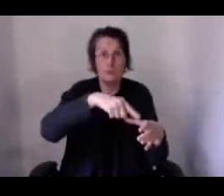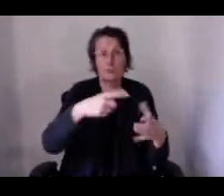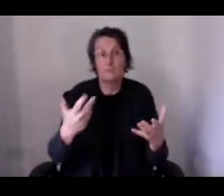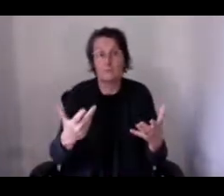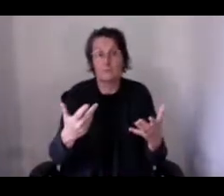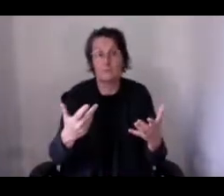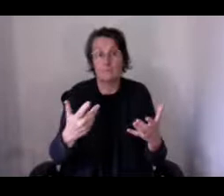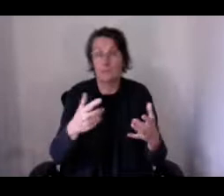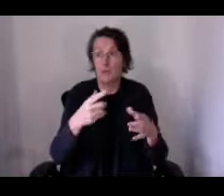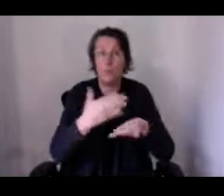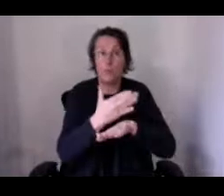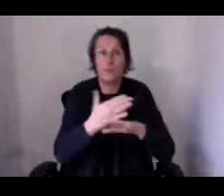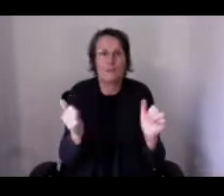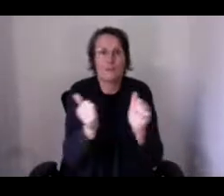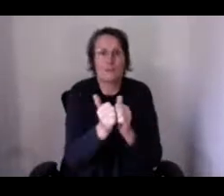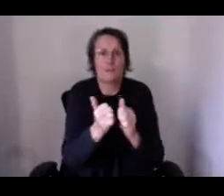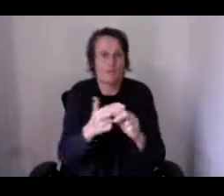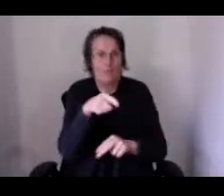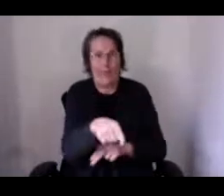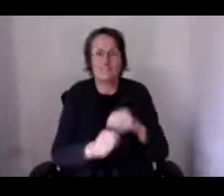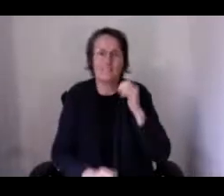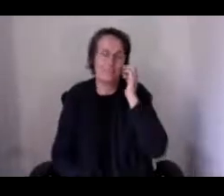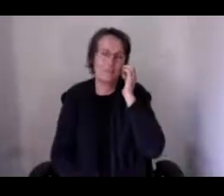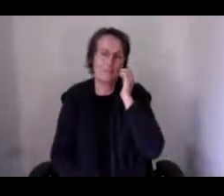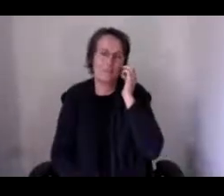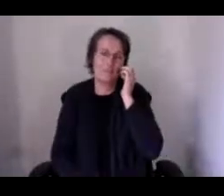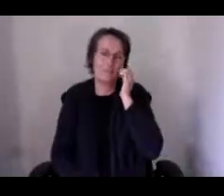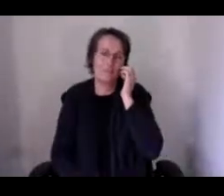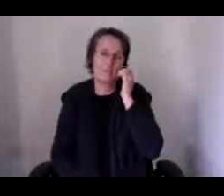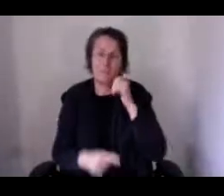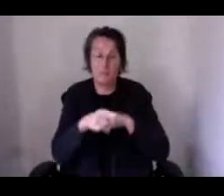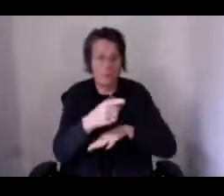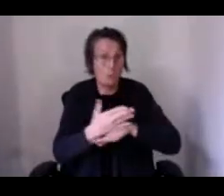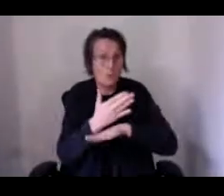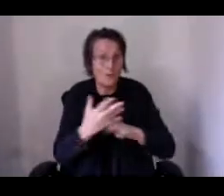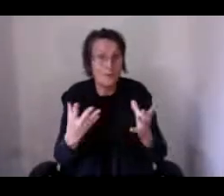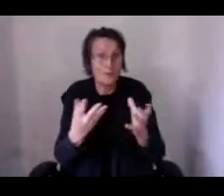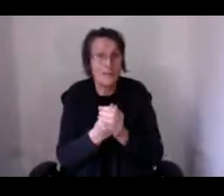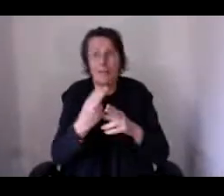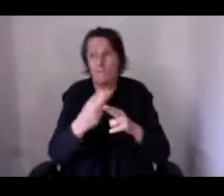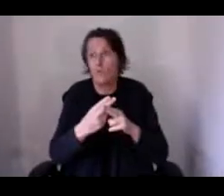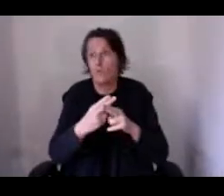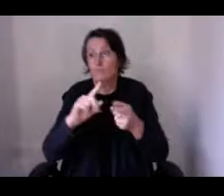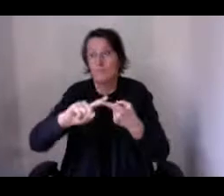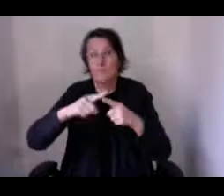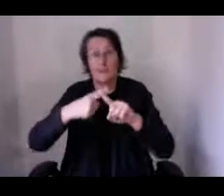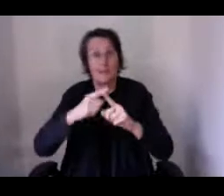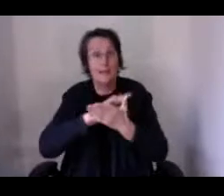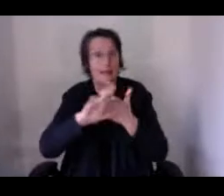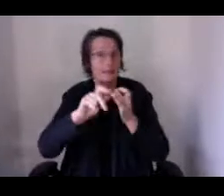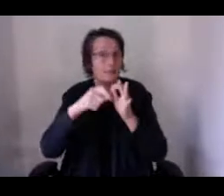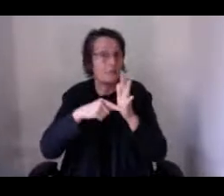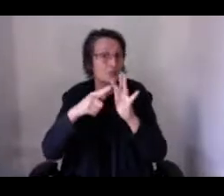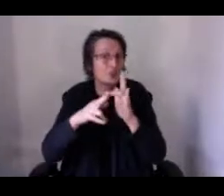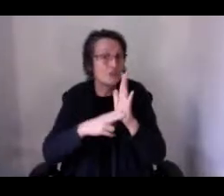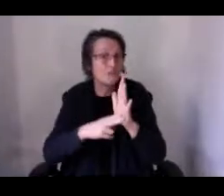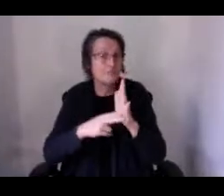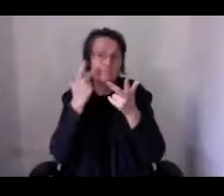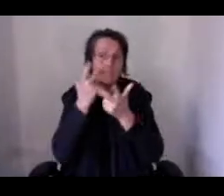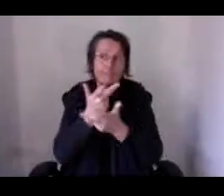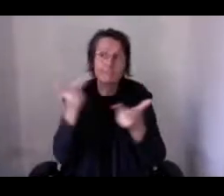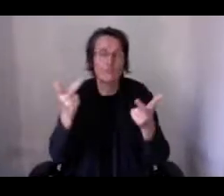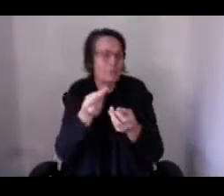you working together to put on theatre or to put an exhibition together or yeah,